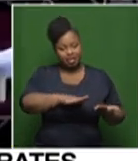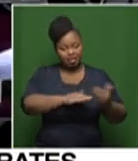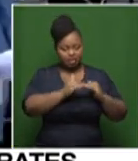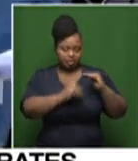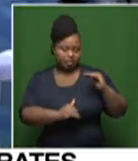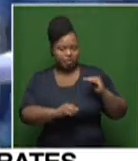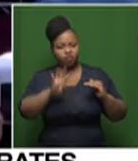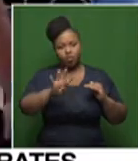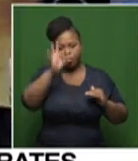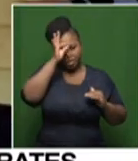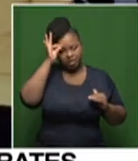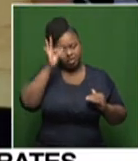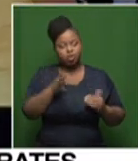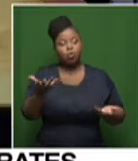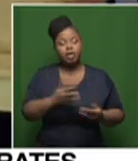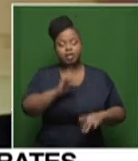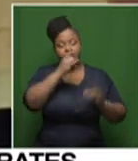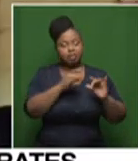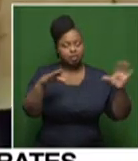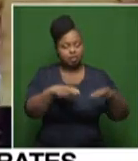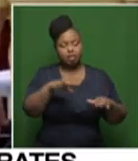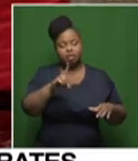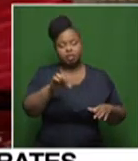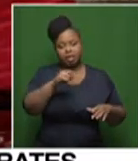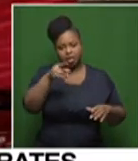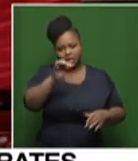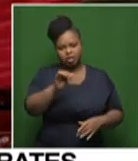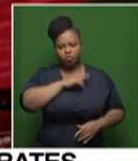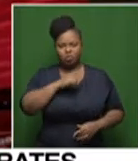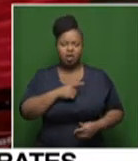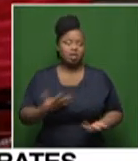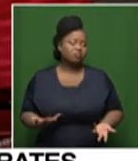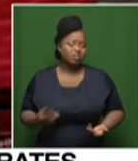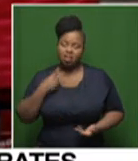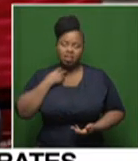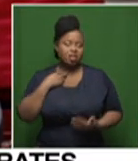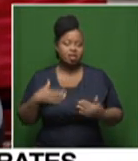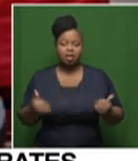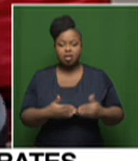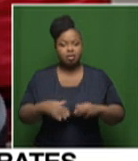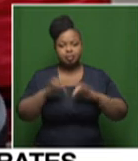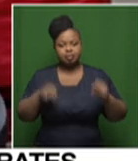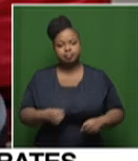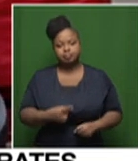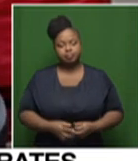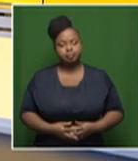under every 4 minutes in Delhi alone, as its underfunded healthcare system buckles.